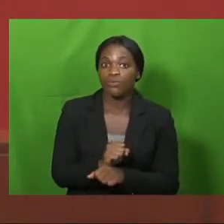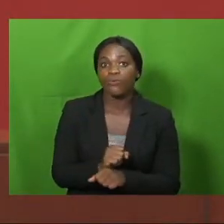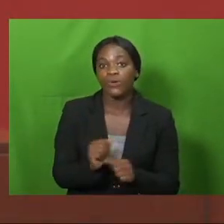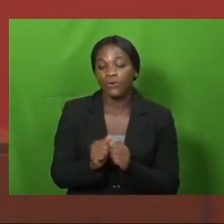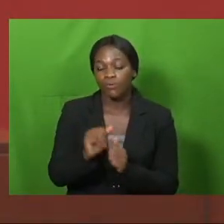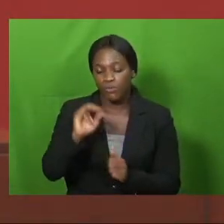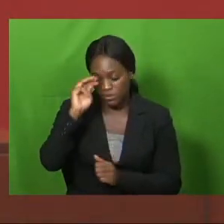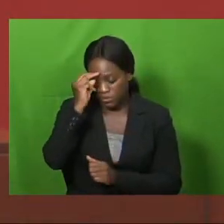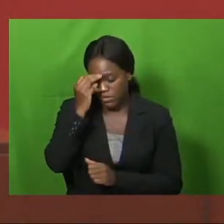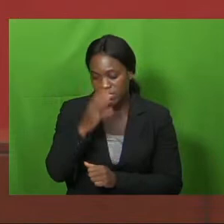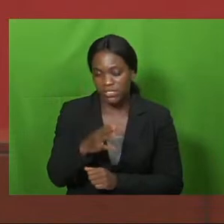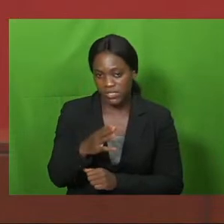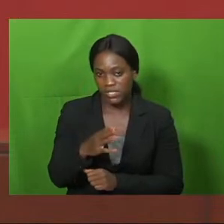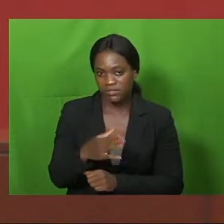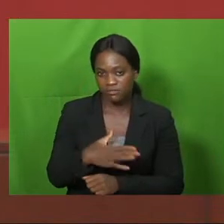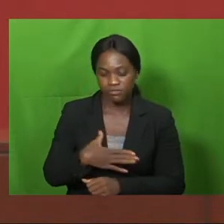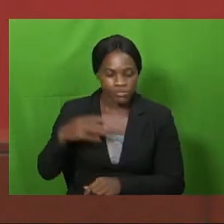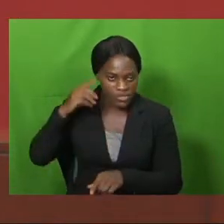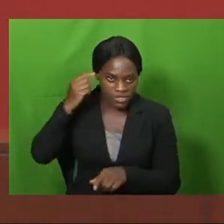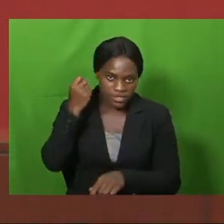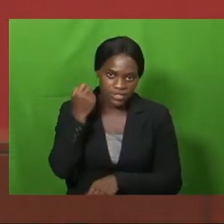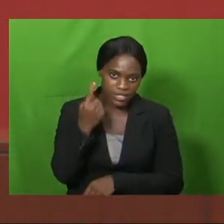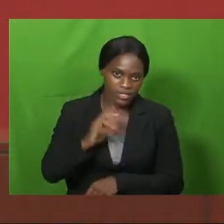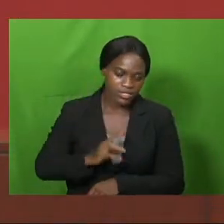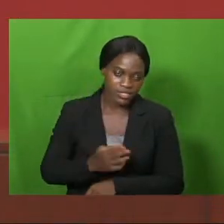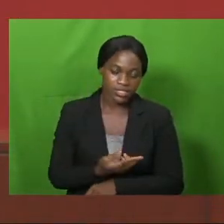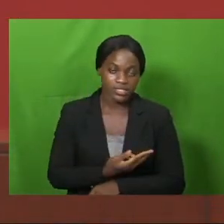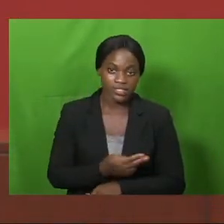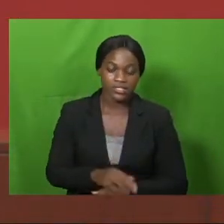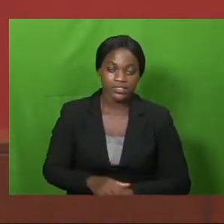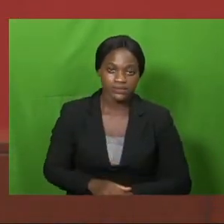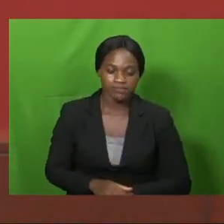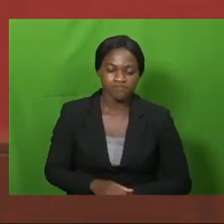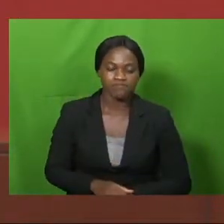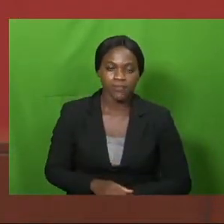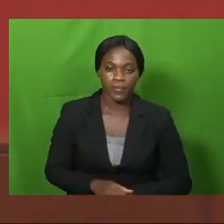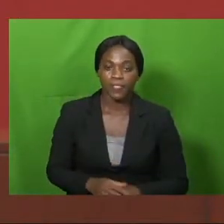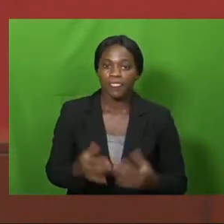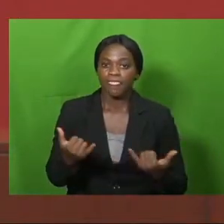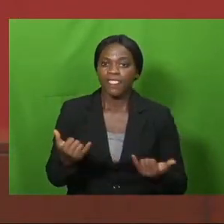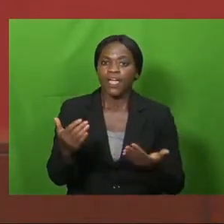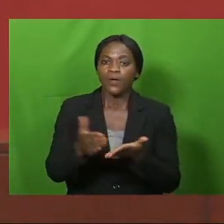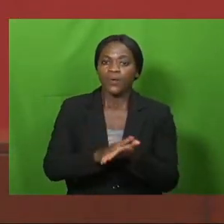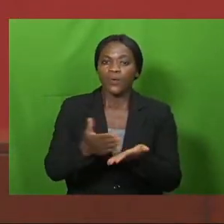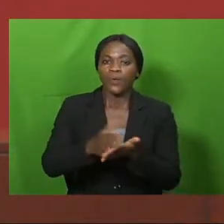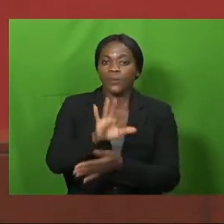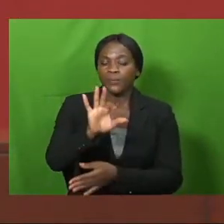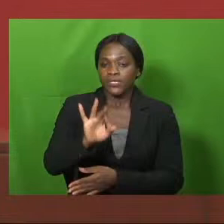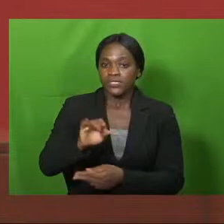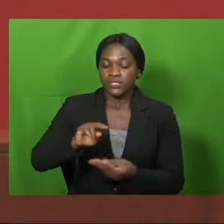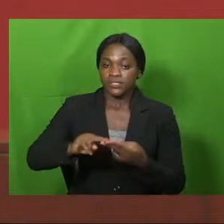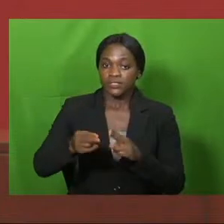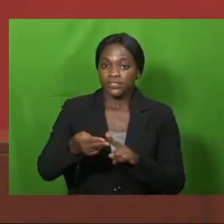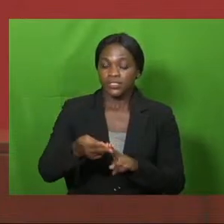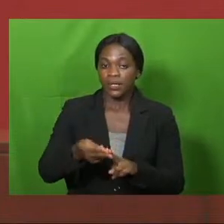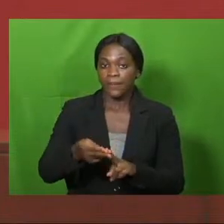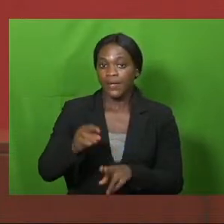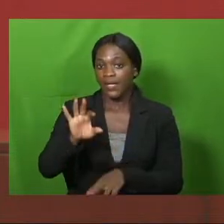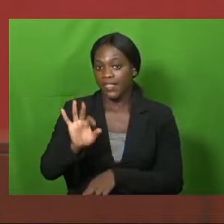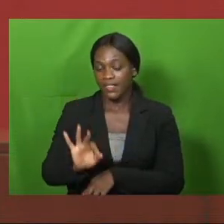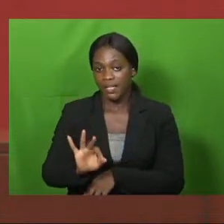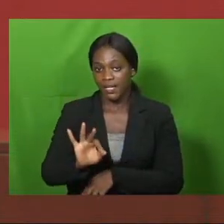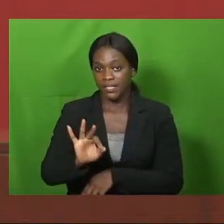House, you have to do so. So, honorable members, let me invite you to page 9. Page 9. Item listed 9.